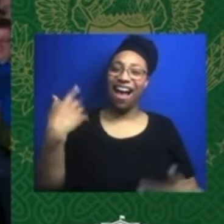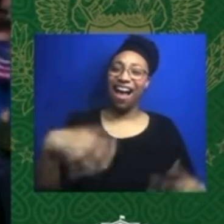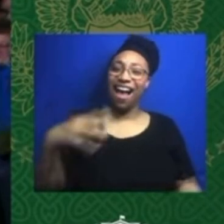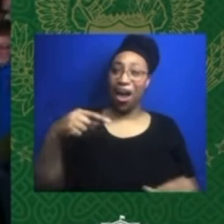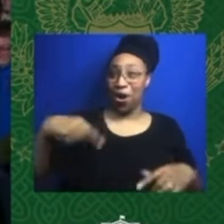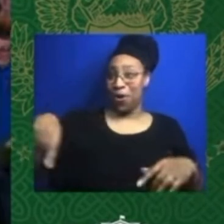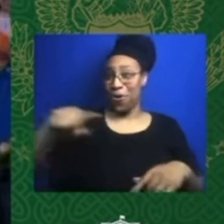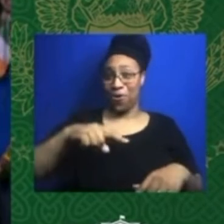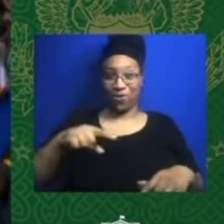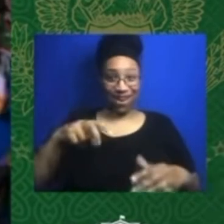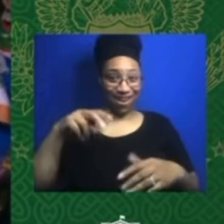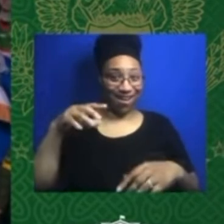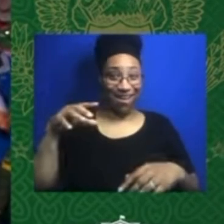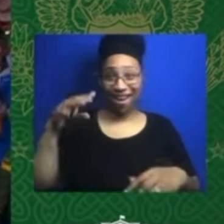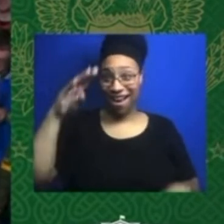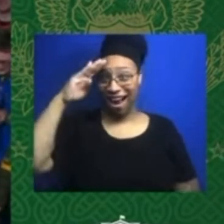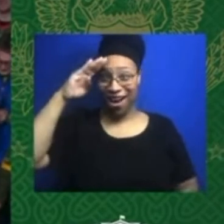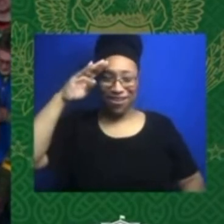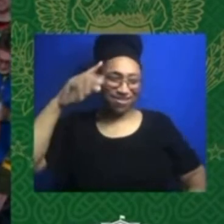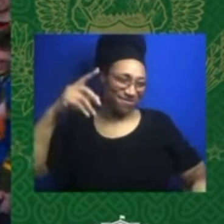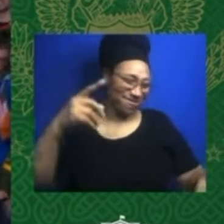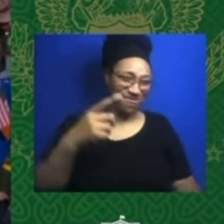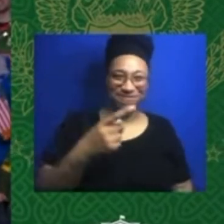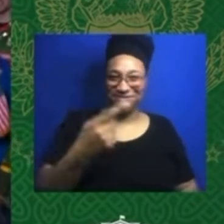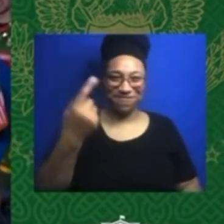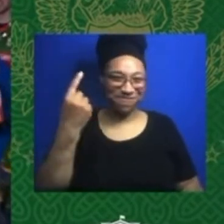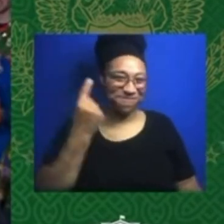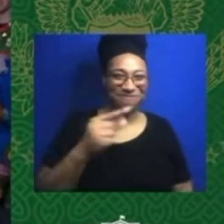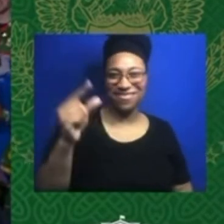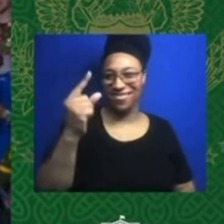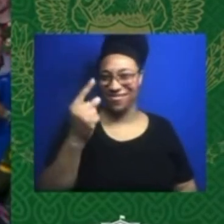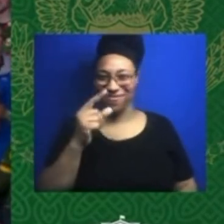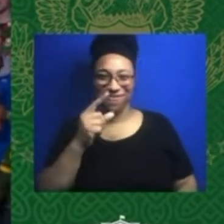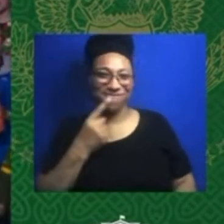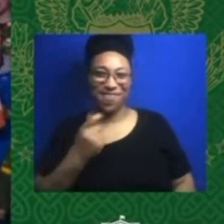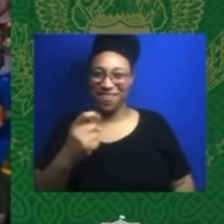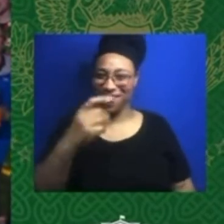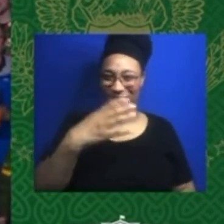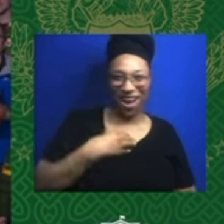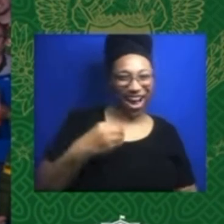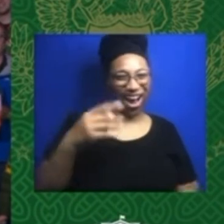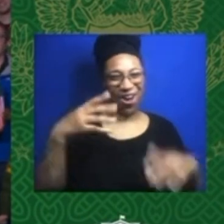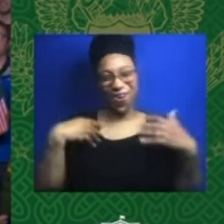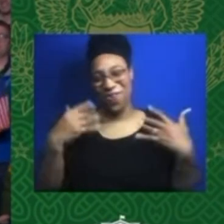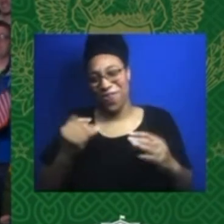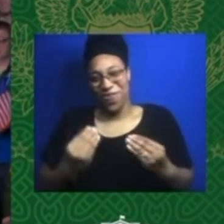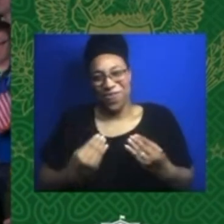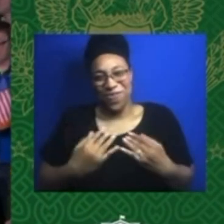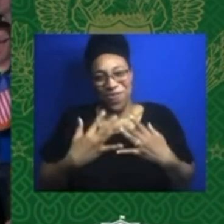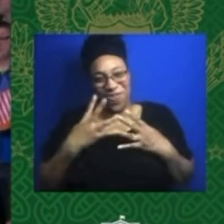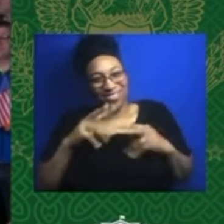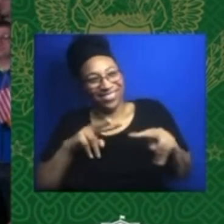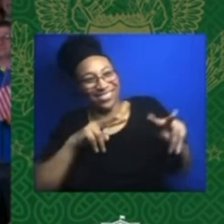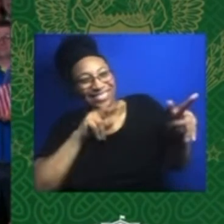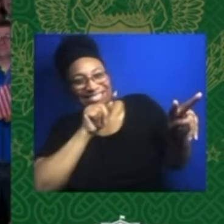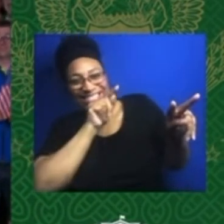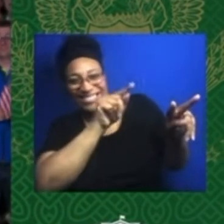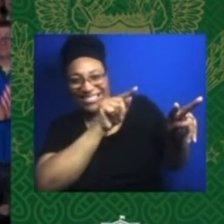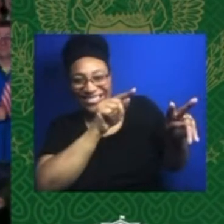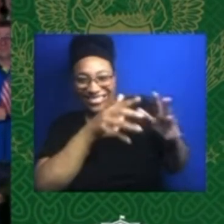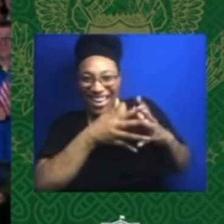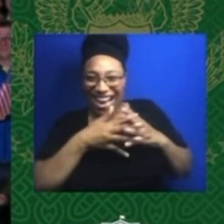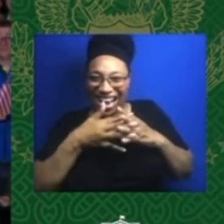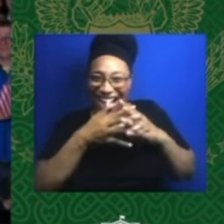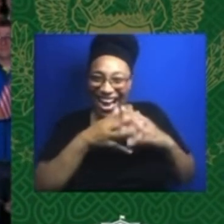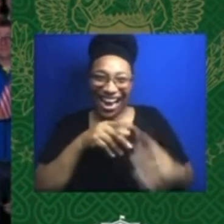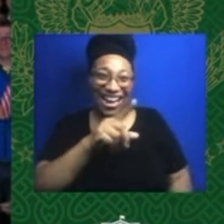Well, I tell you what, it means the world to me. It meant the world to me and my entire family to be embraced as Mayo Joe, son